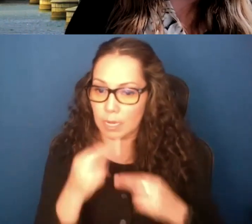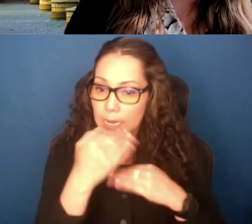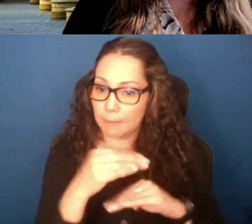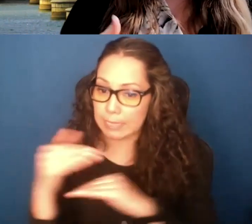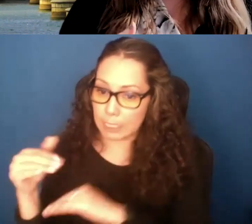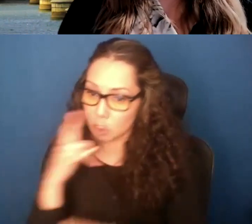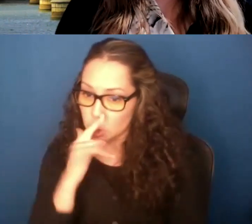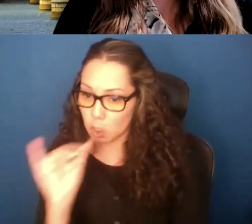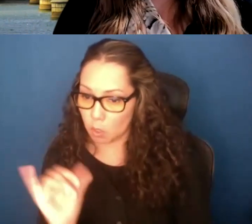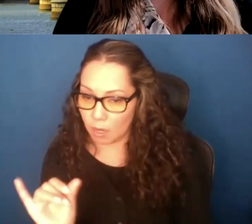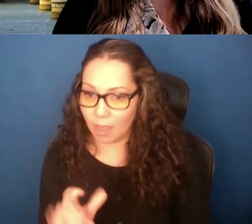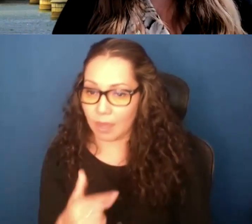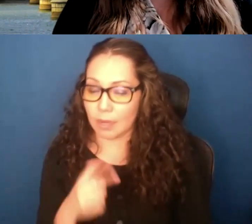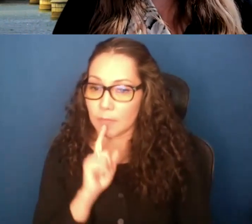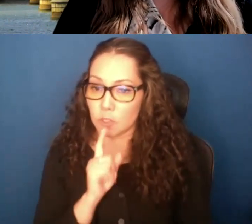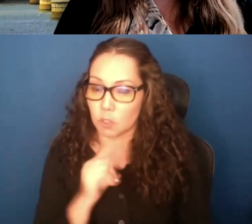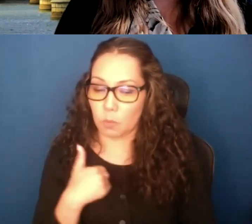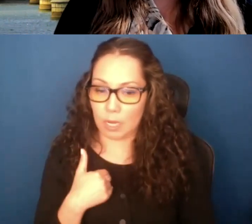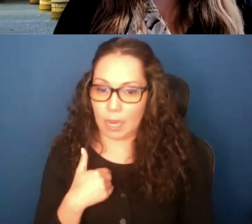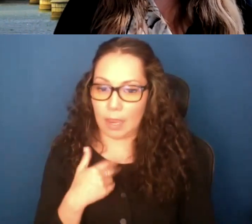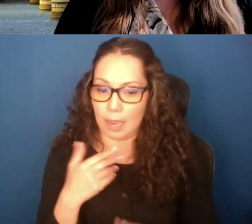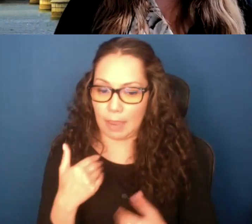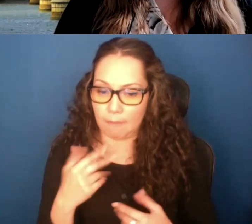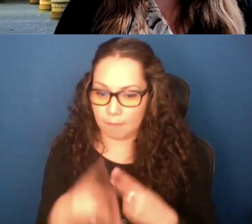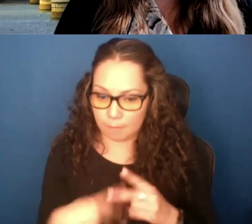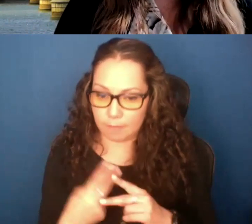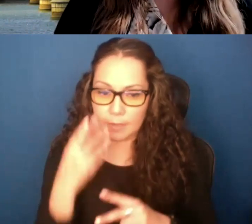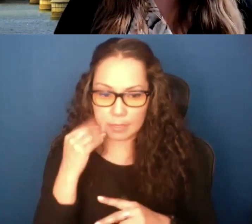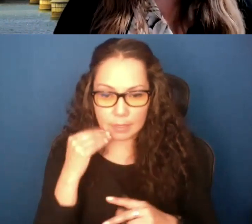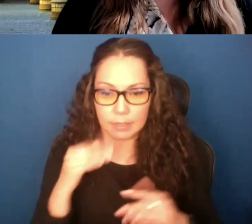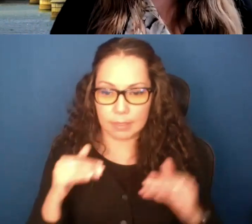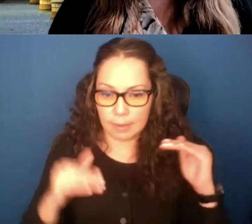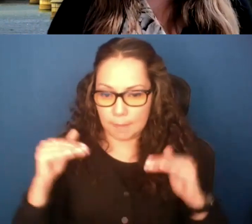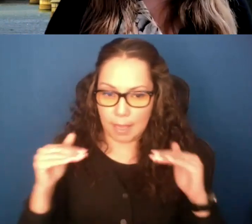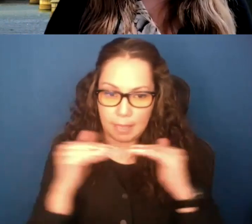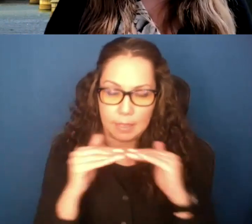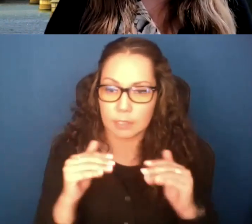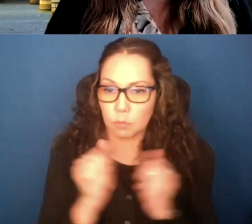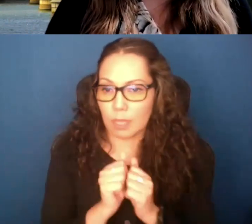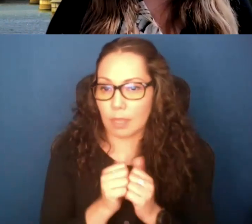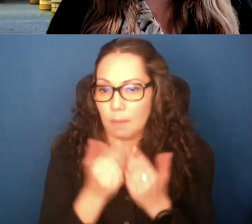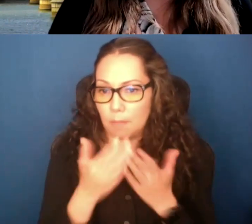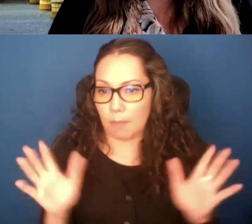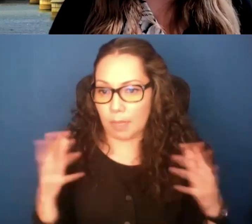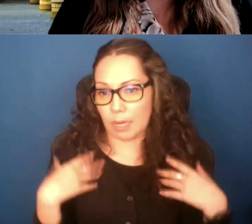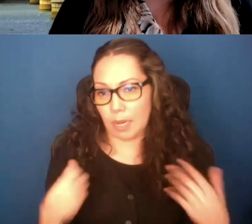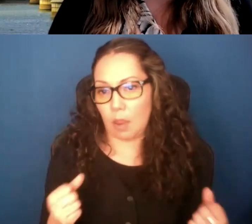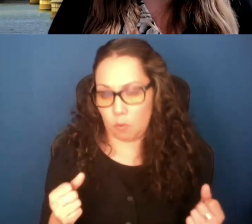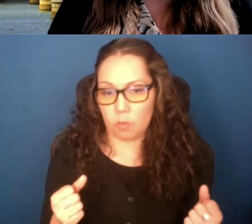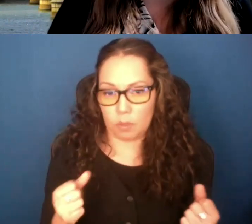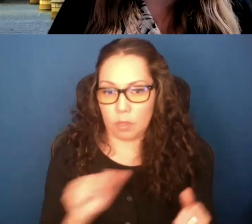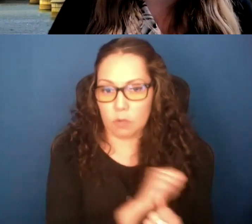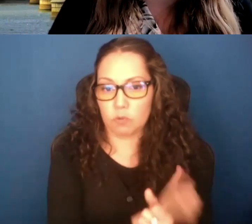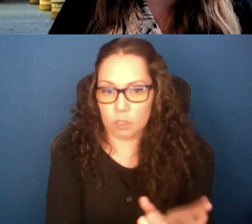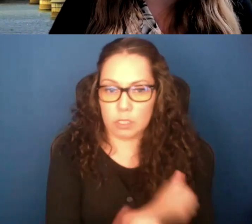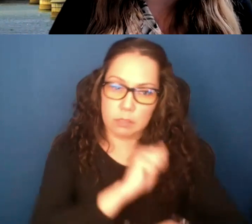make sure that we can have that balance, um, with the public health protections in place. Um, and so that, that may be an area